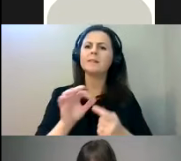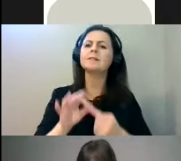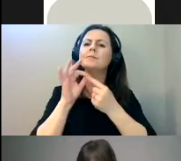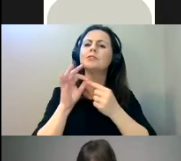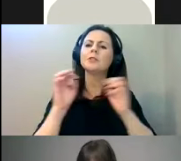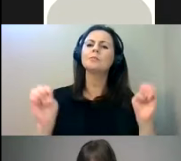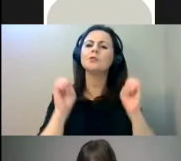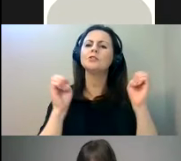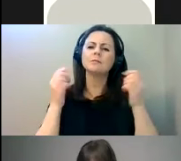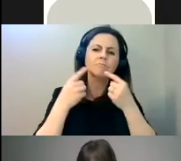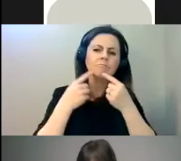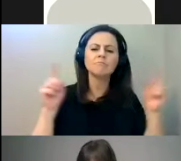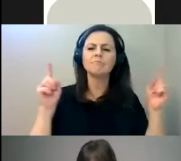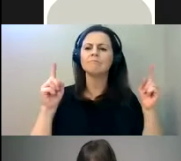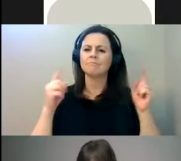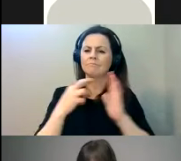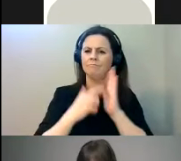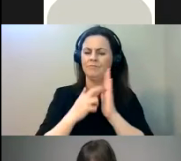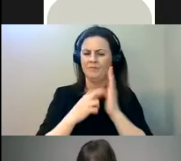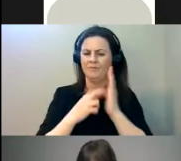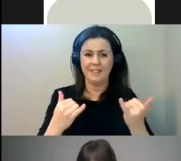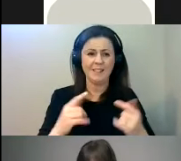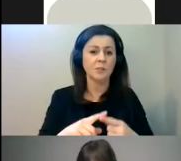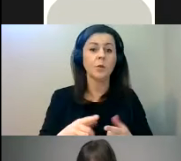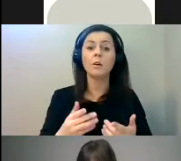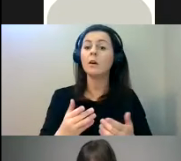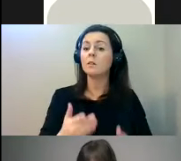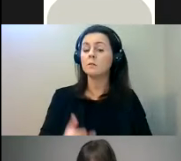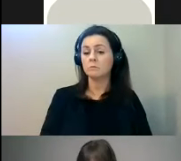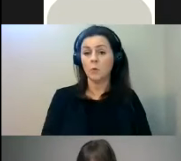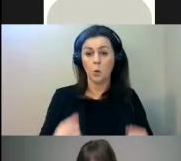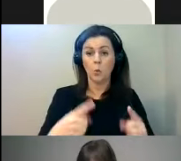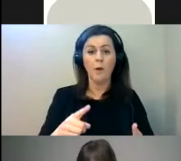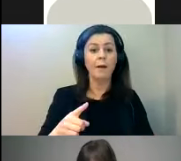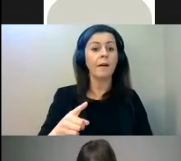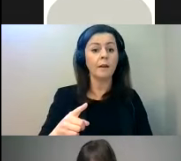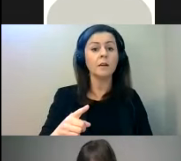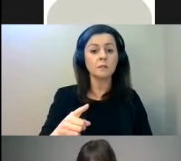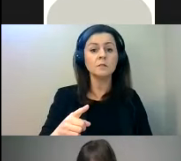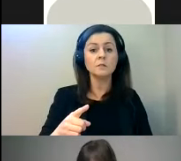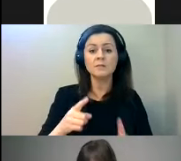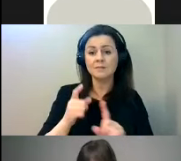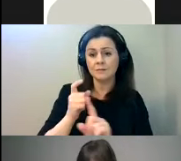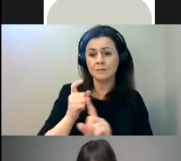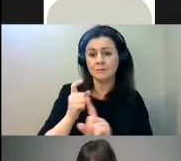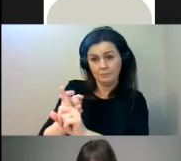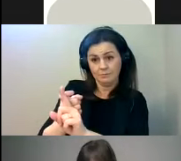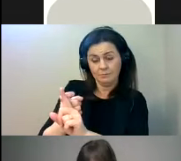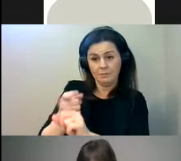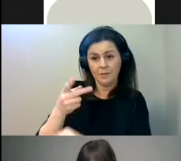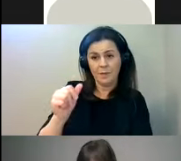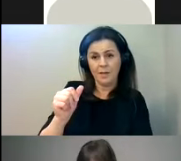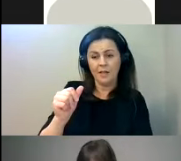to consider when appointing an attorney. Importantly, remember, trust the person you want